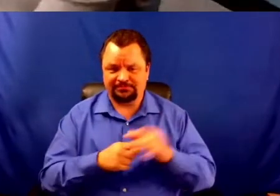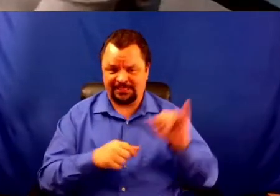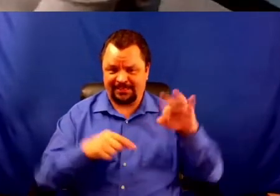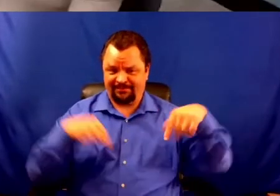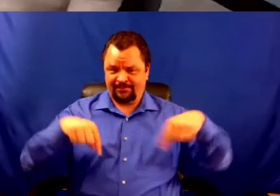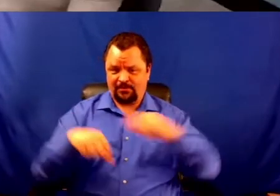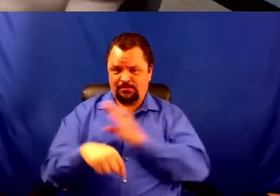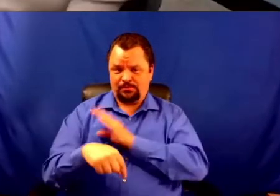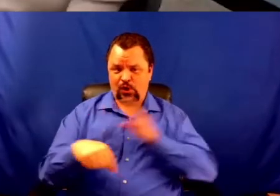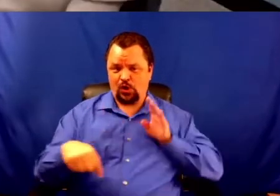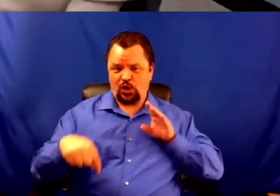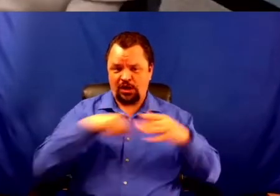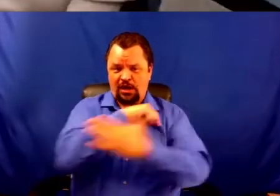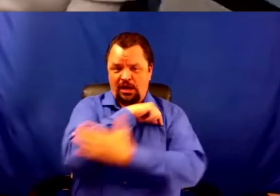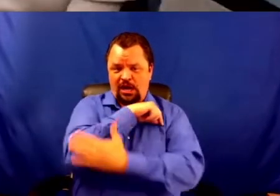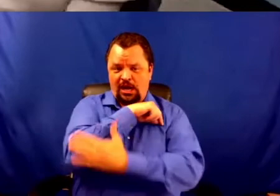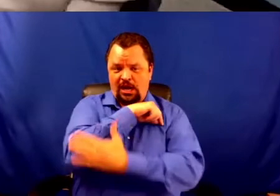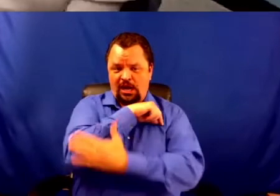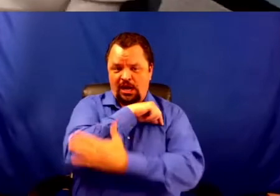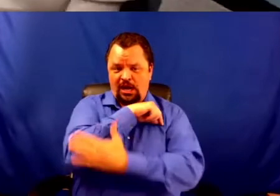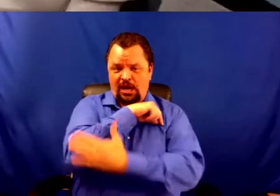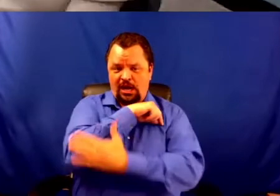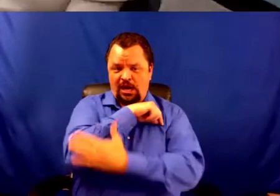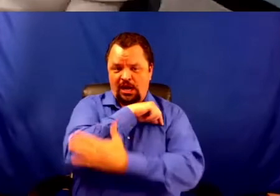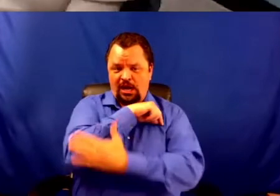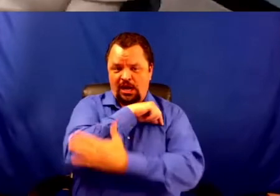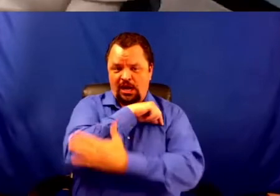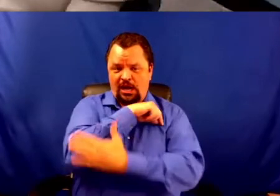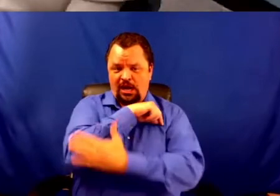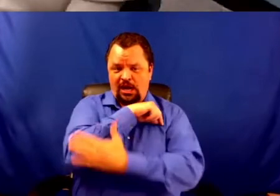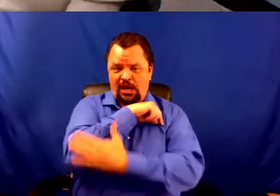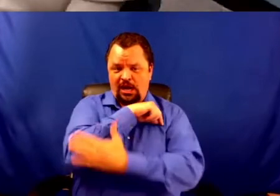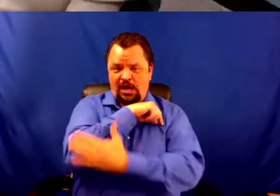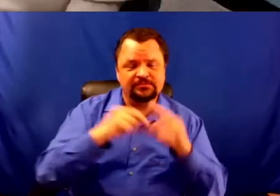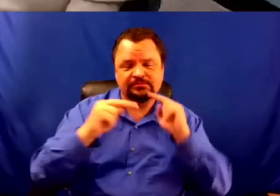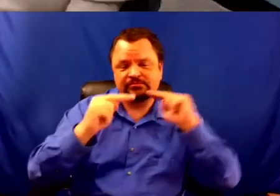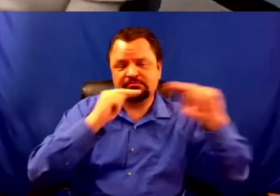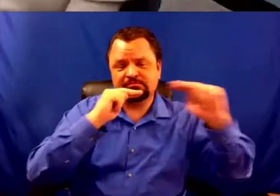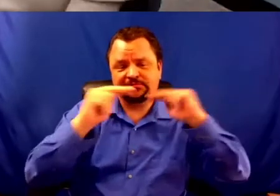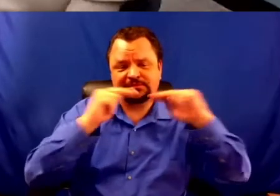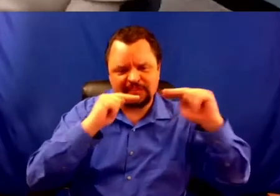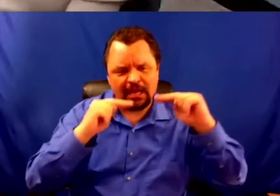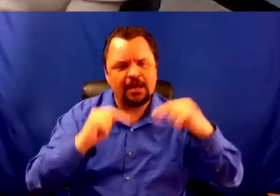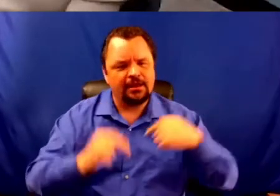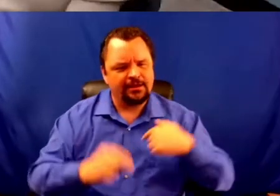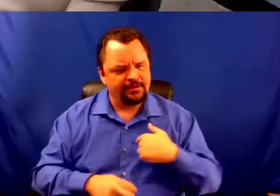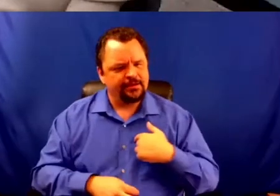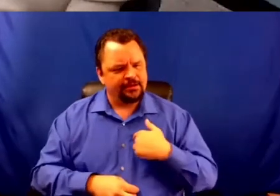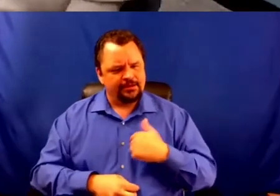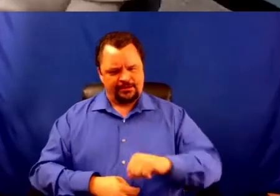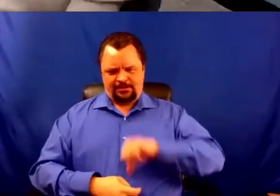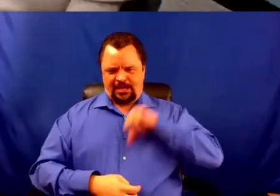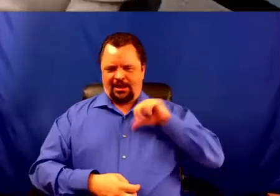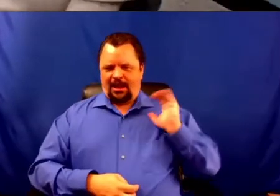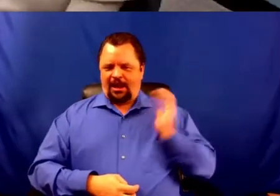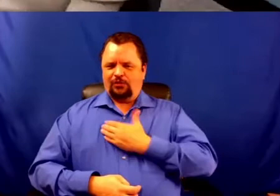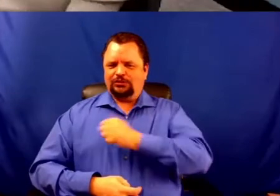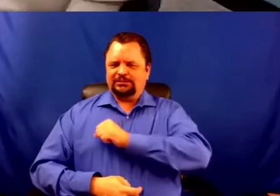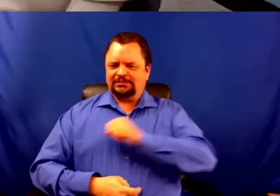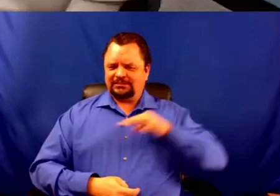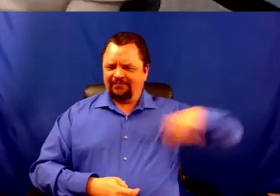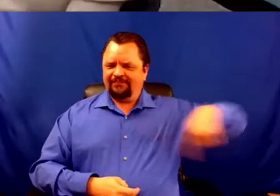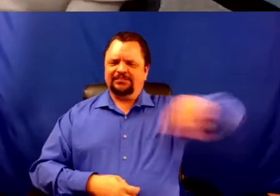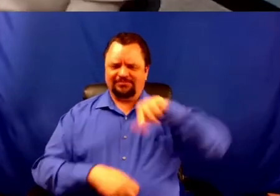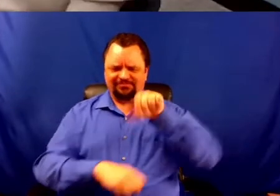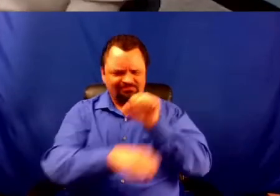involved directly in those negotiations. So I'm very proud of our BOC and our staff and public health's efforts in working with the